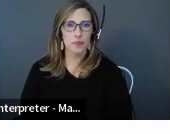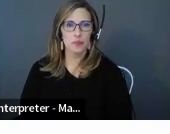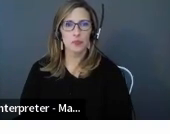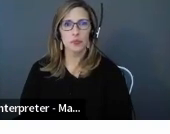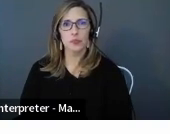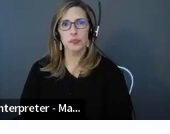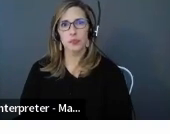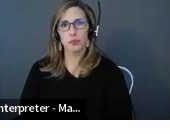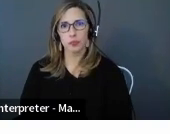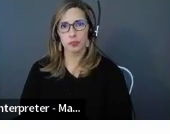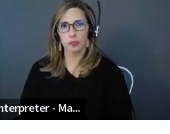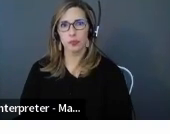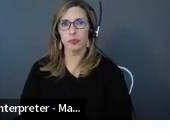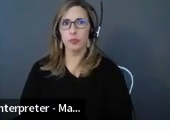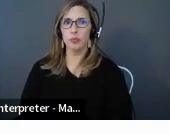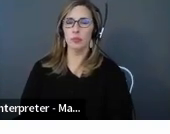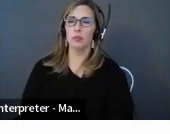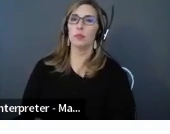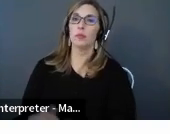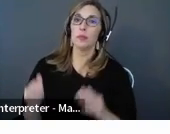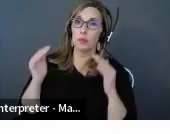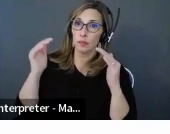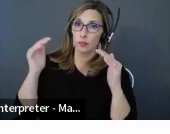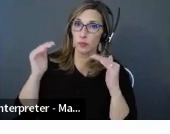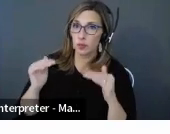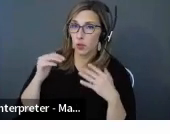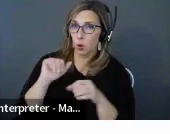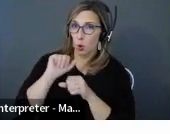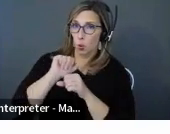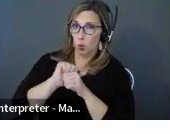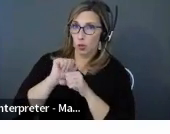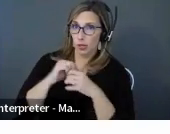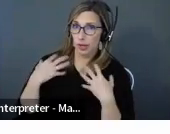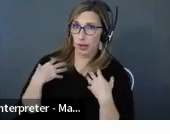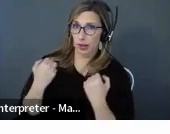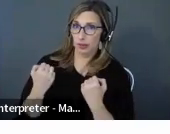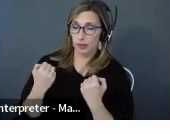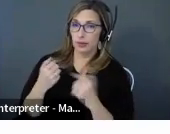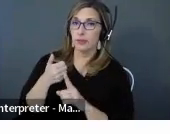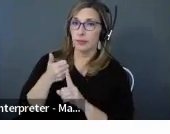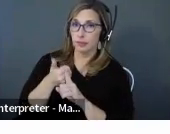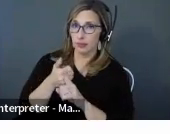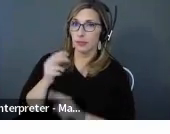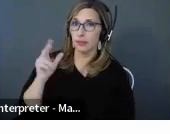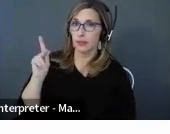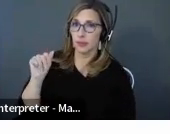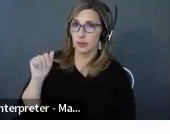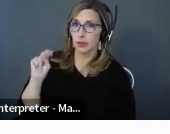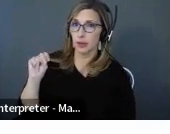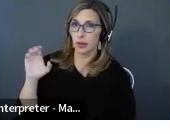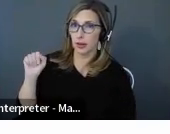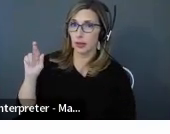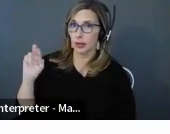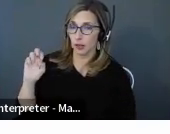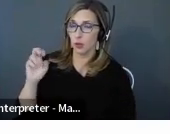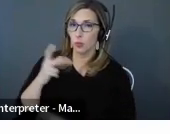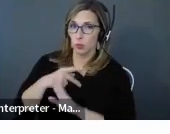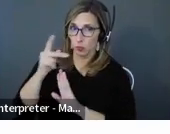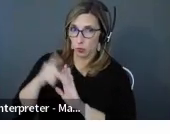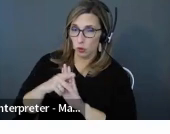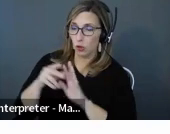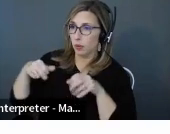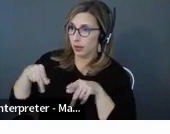So to dive into Working Healthy, it is a CanCare program that allows people with disabilities